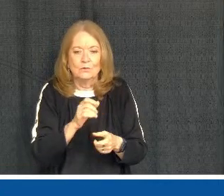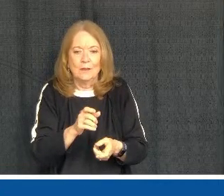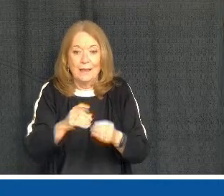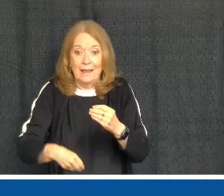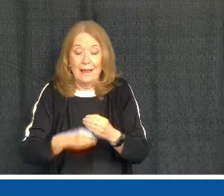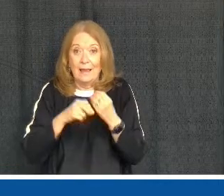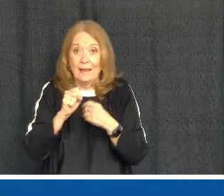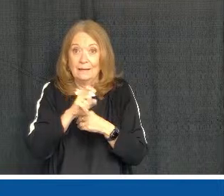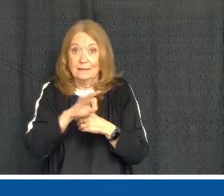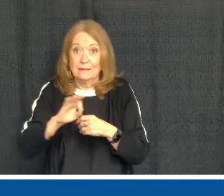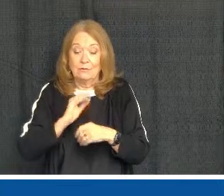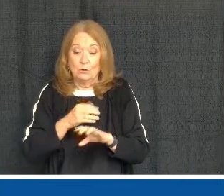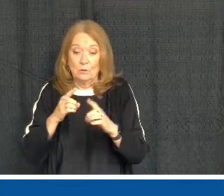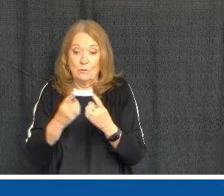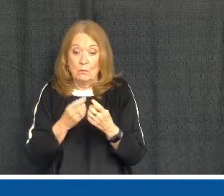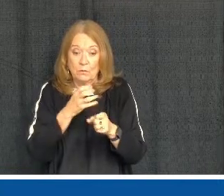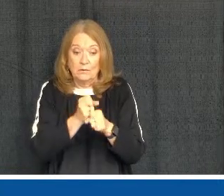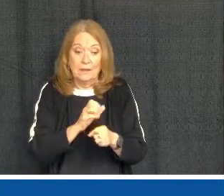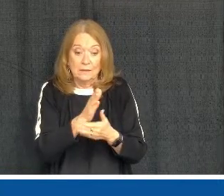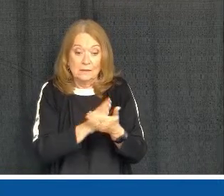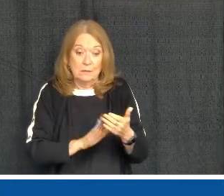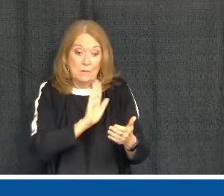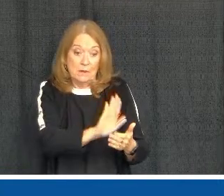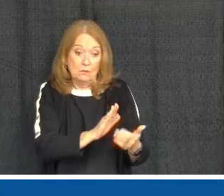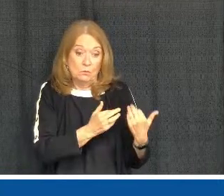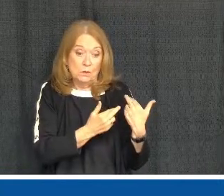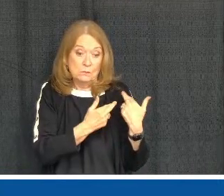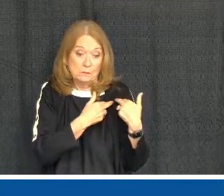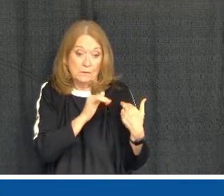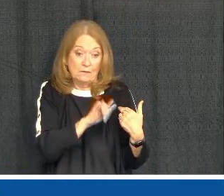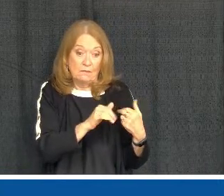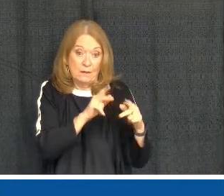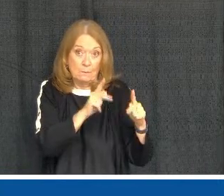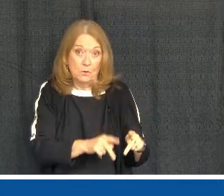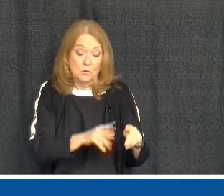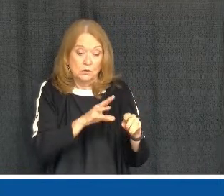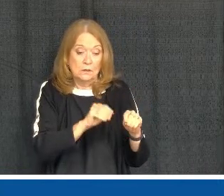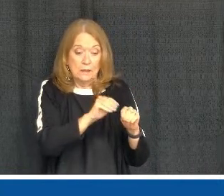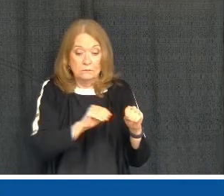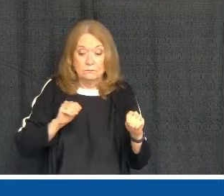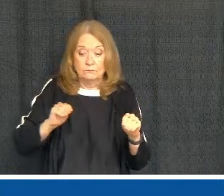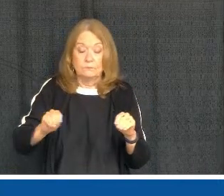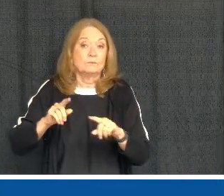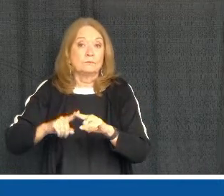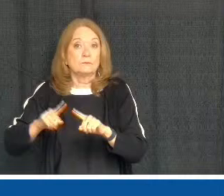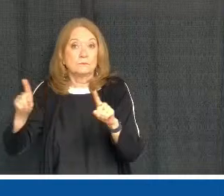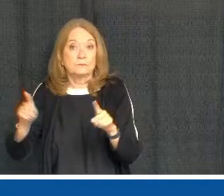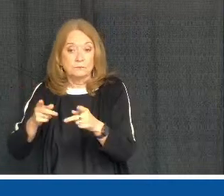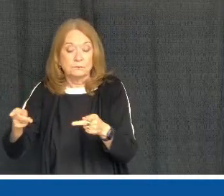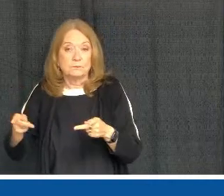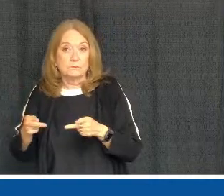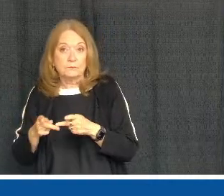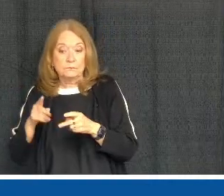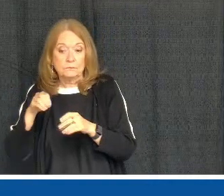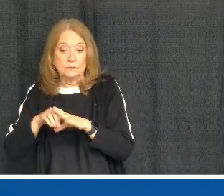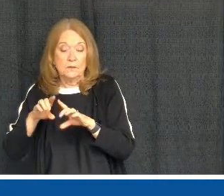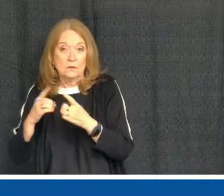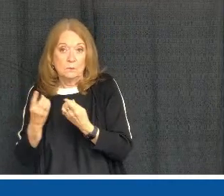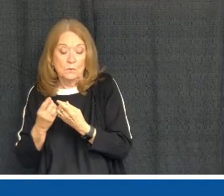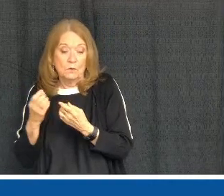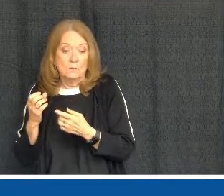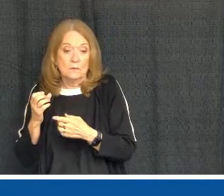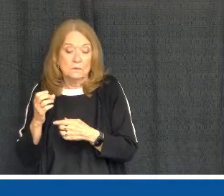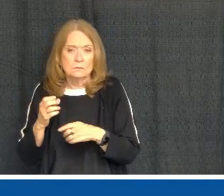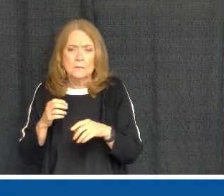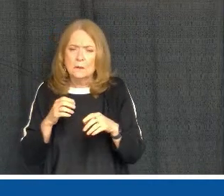We've taken some of the responsibilities that belong to that person and removed them and put them in a different position in the department.